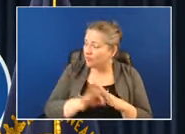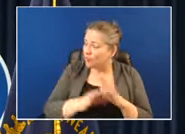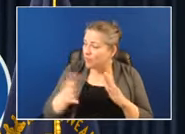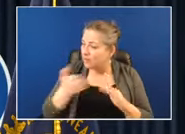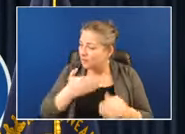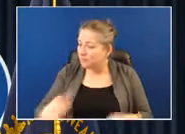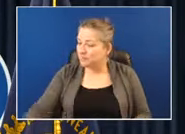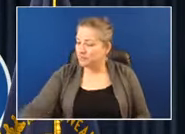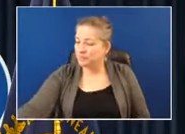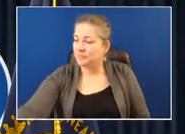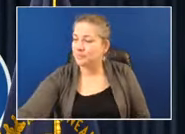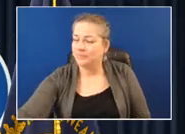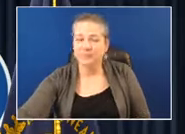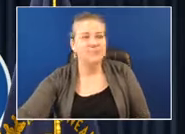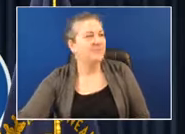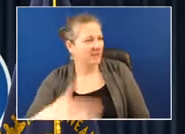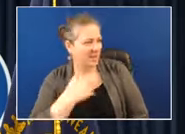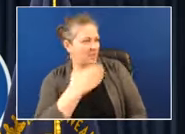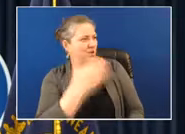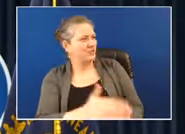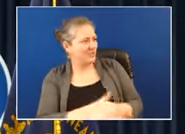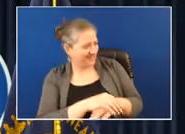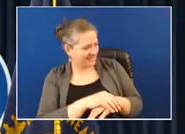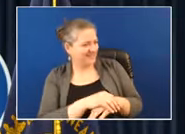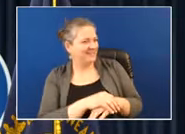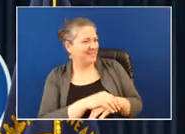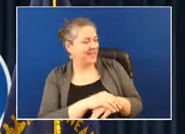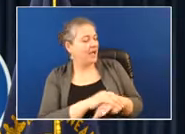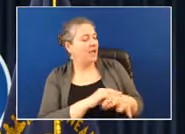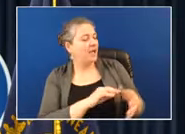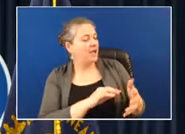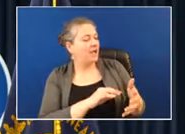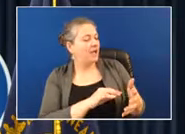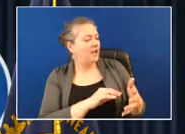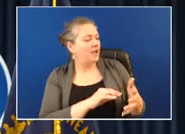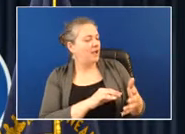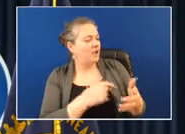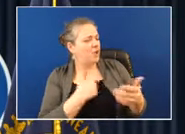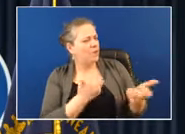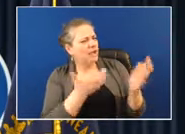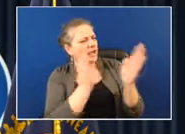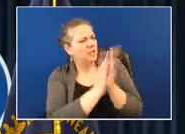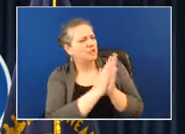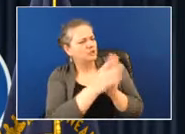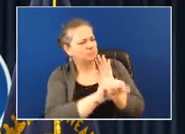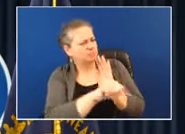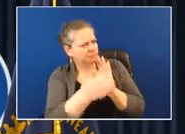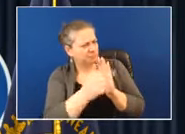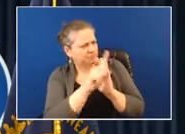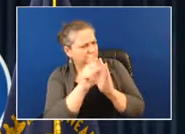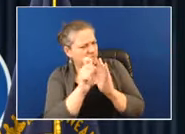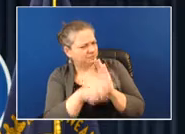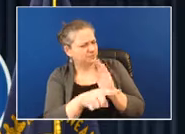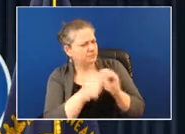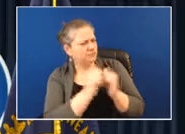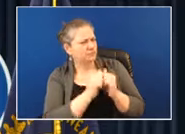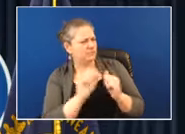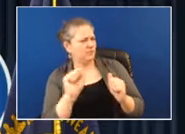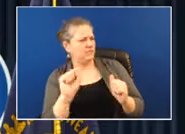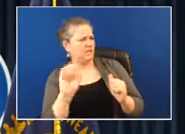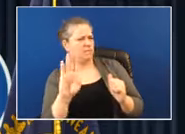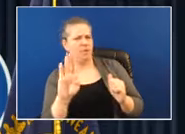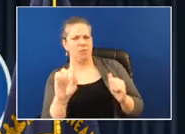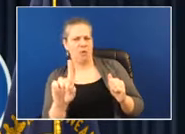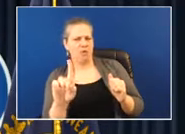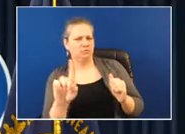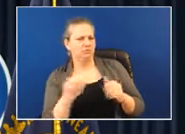you'd appreciate the presence. Yes. Absolutely. I wanted to ask you another question on Senate Bill 1. You